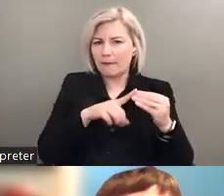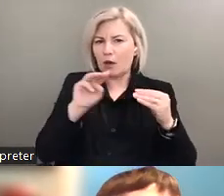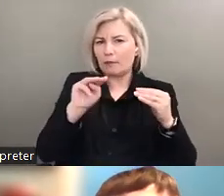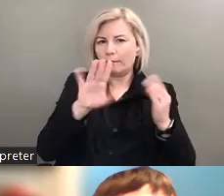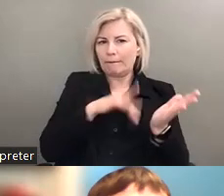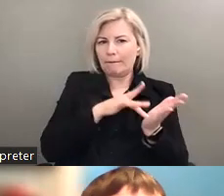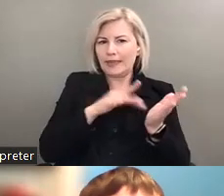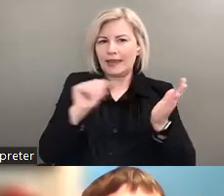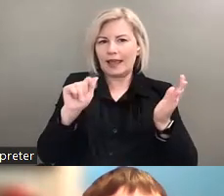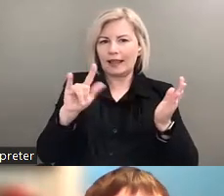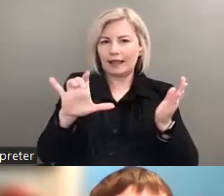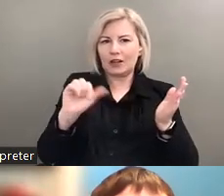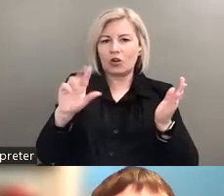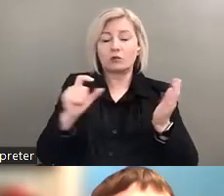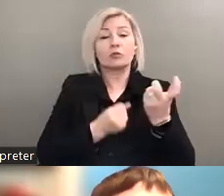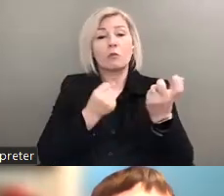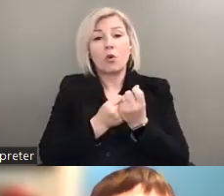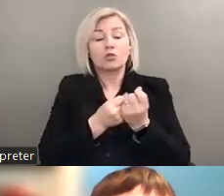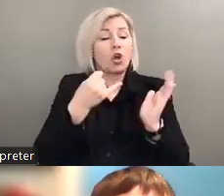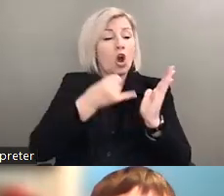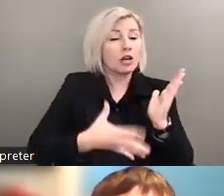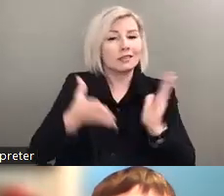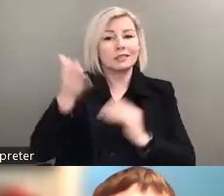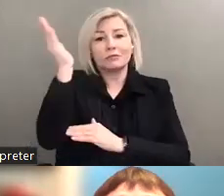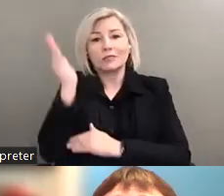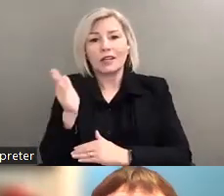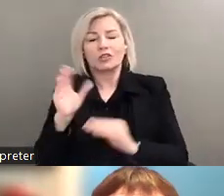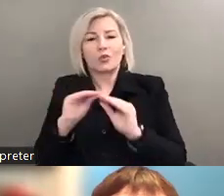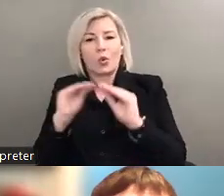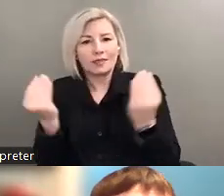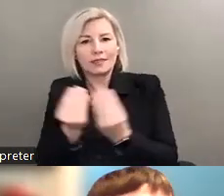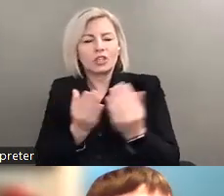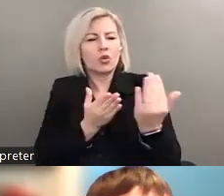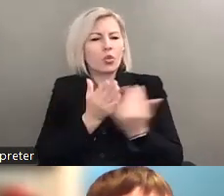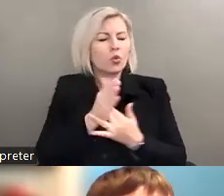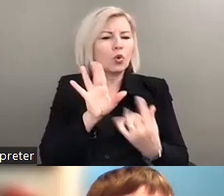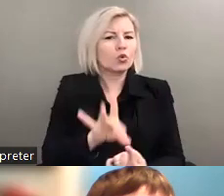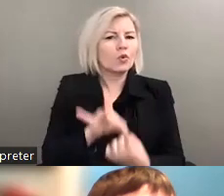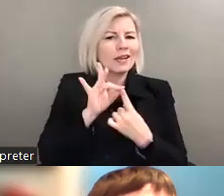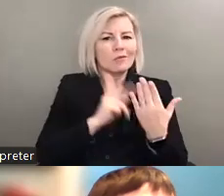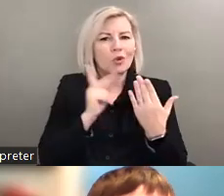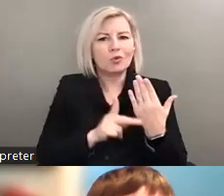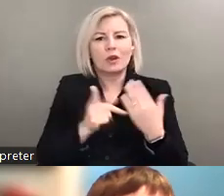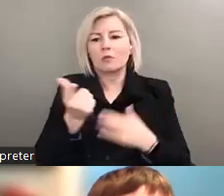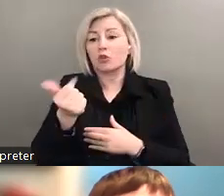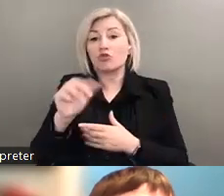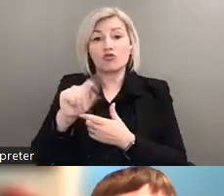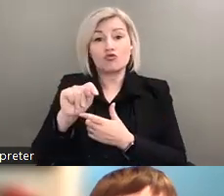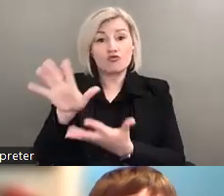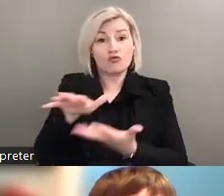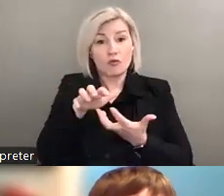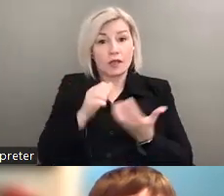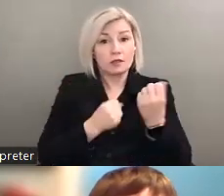MidAtlantic Arts supports artists, presenters, and organizations through unique programming, grant support, partnerships,